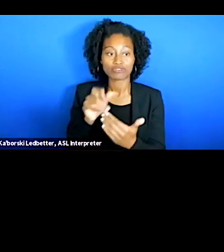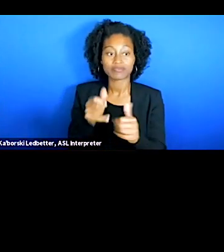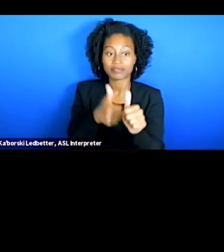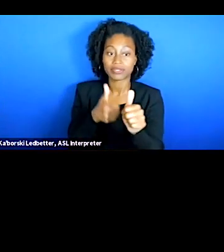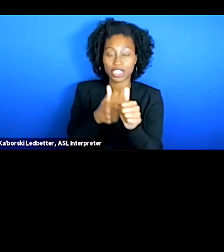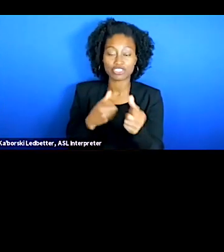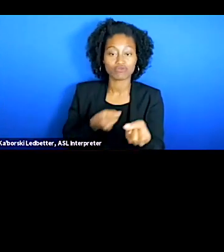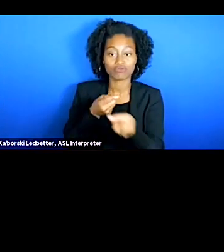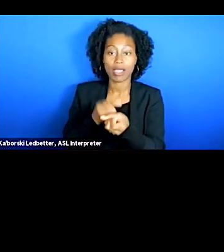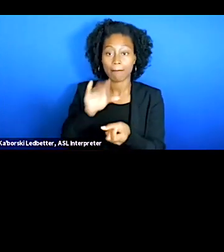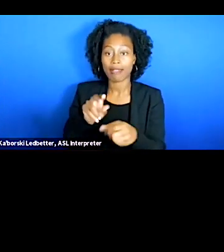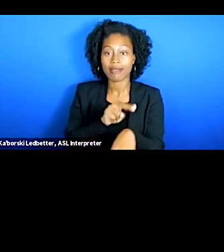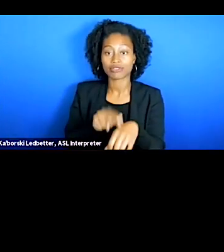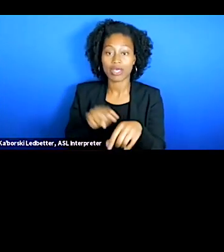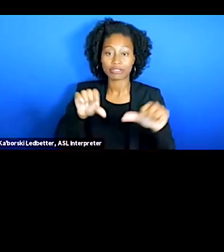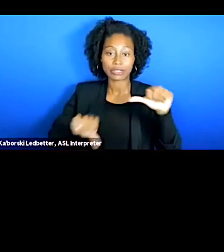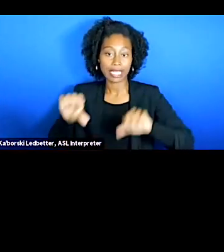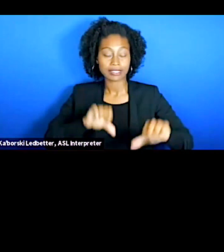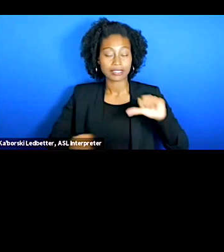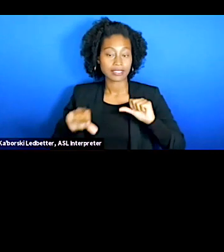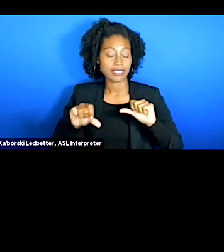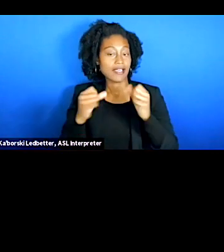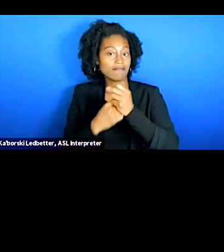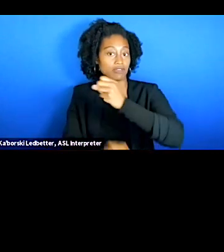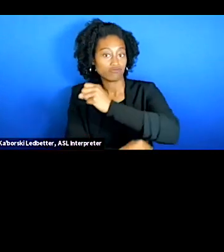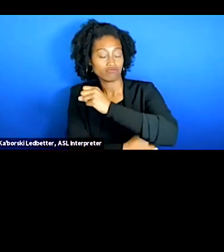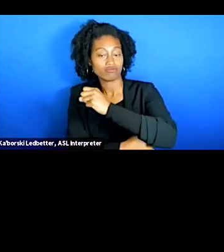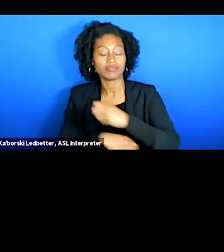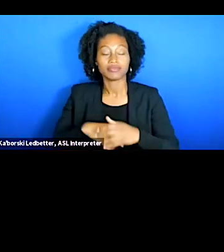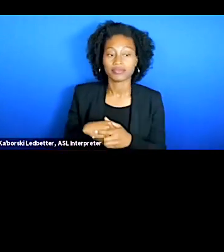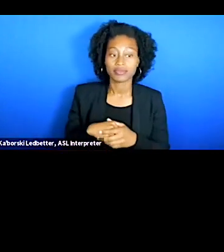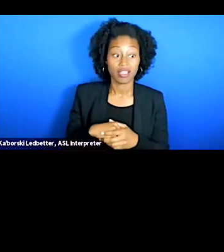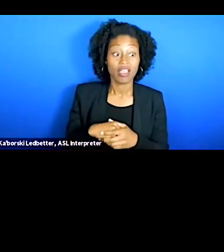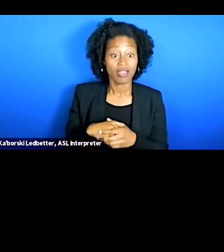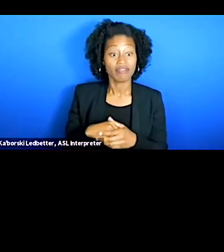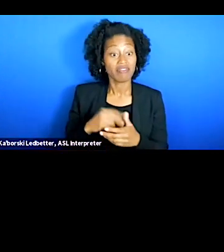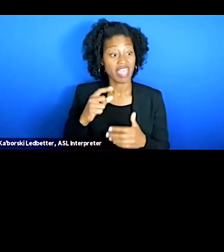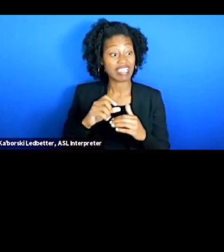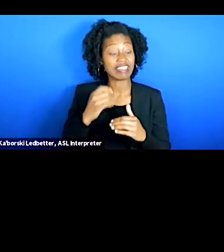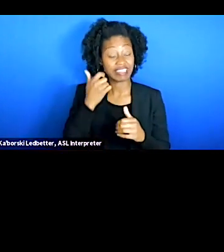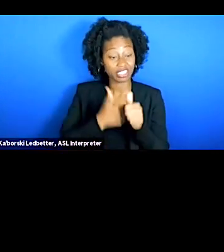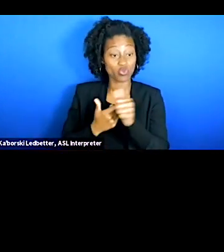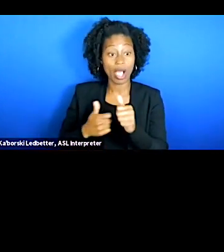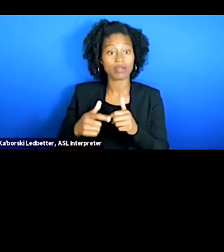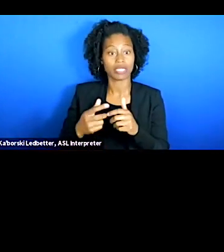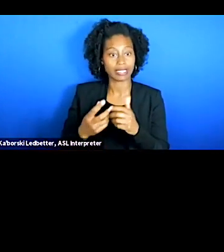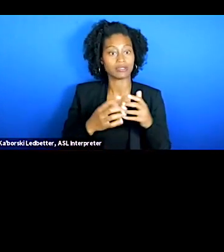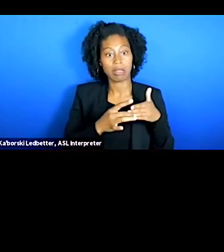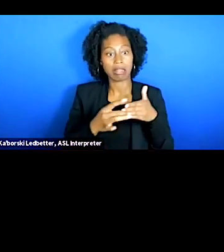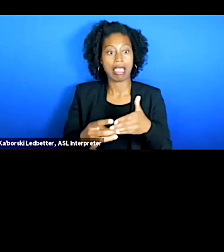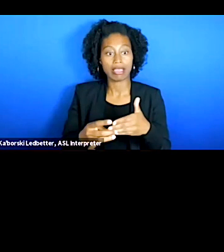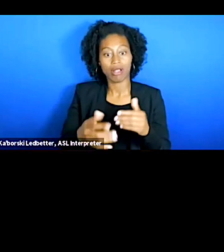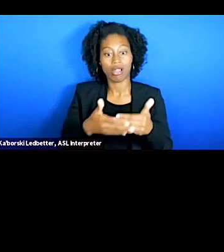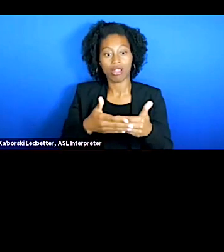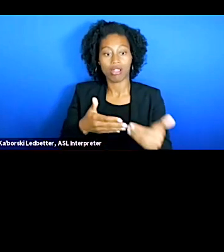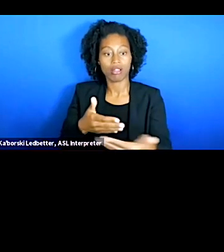Science Foundation, and they have built upon each other over the last 15 years. In our work, one main